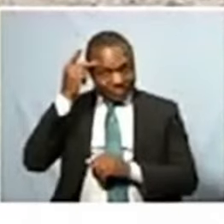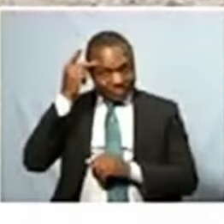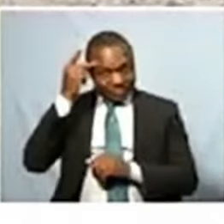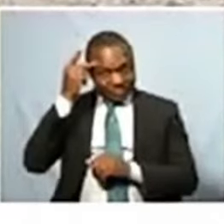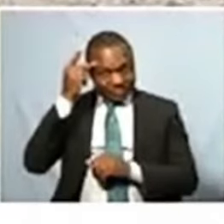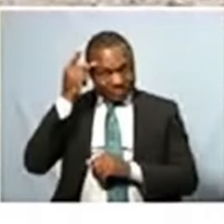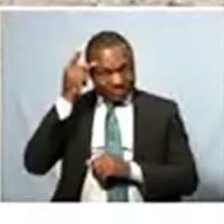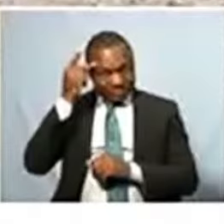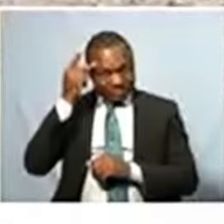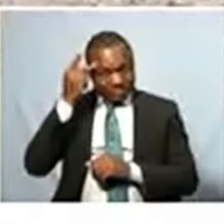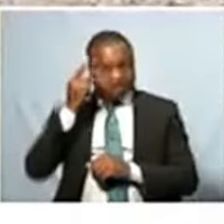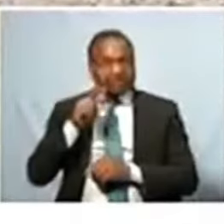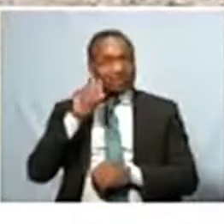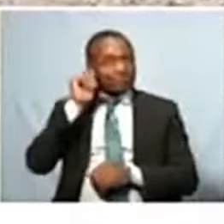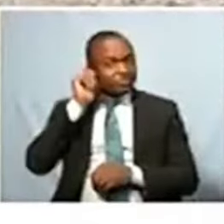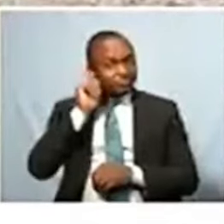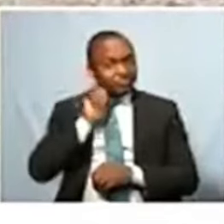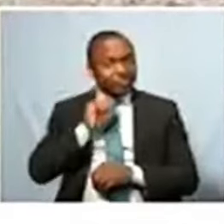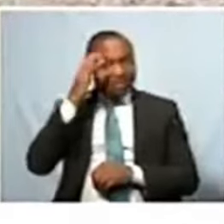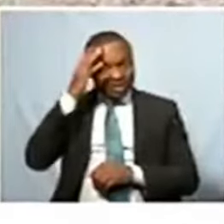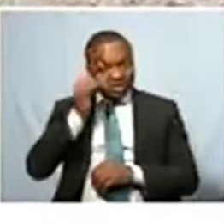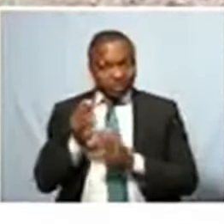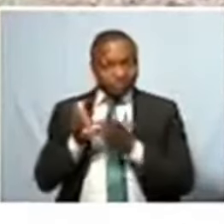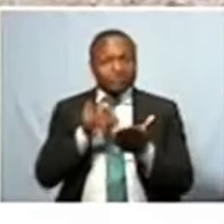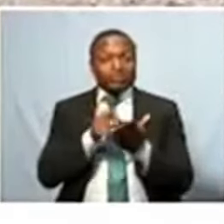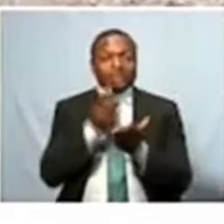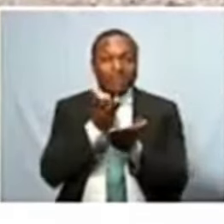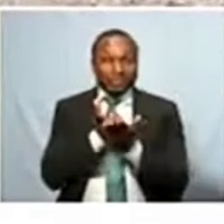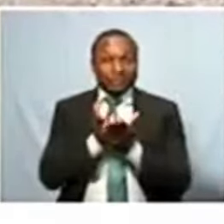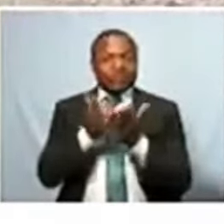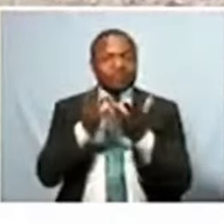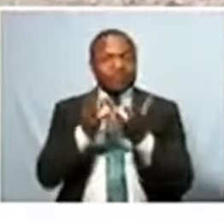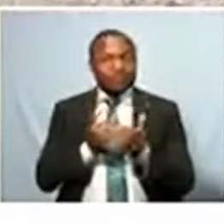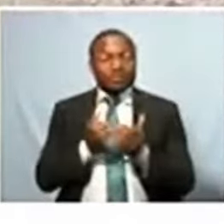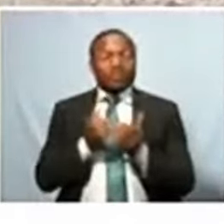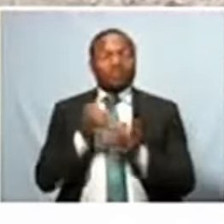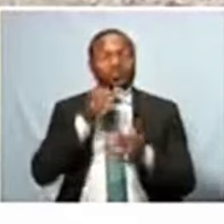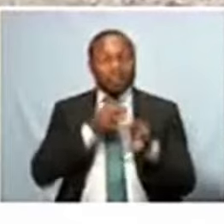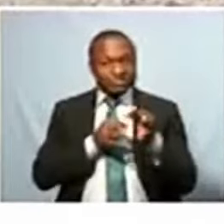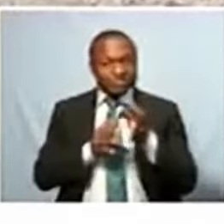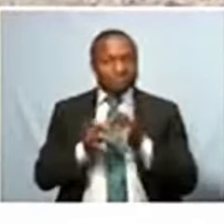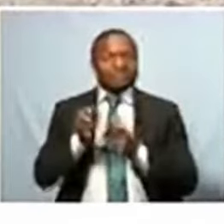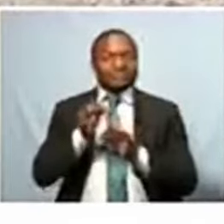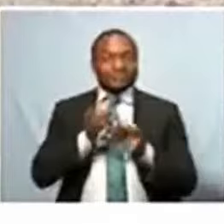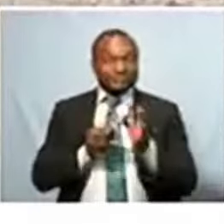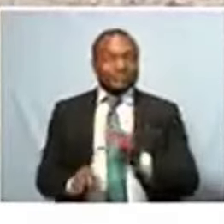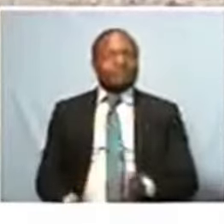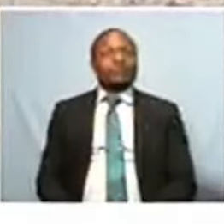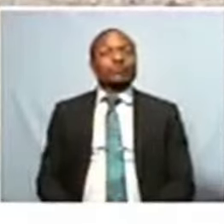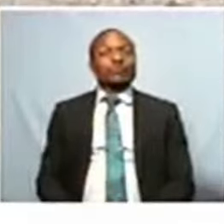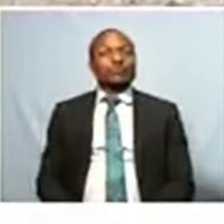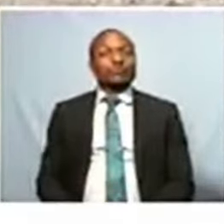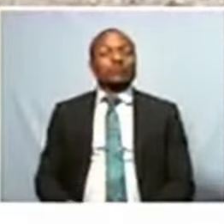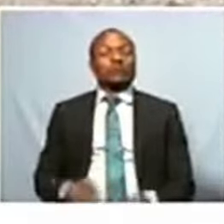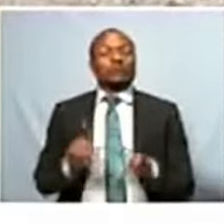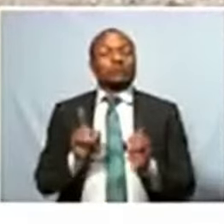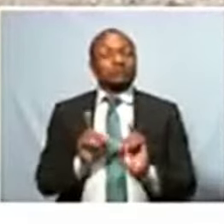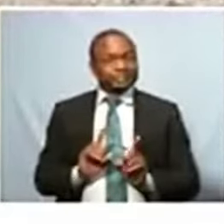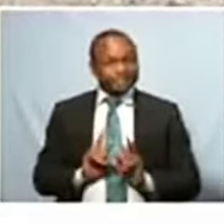Madam Speaker, why we are bringing this motion is that we want to run away from the domain of